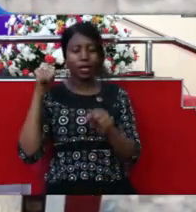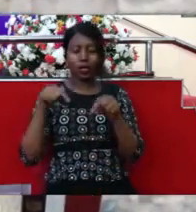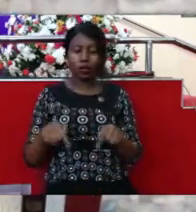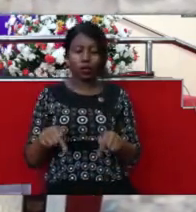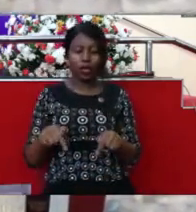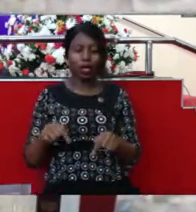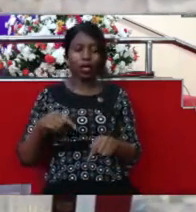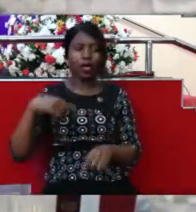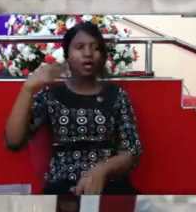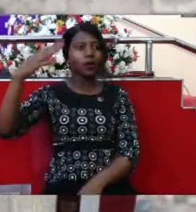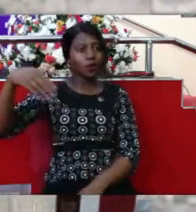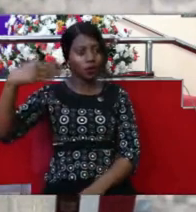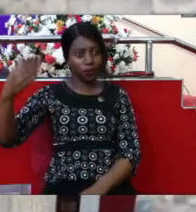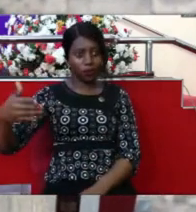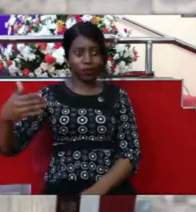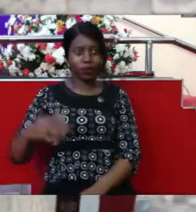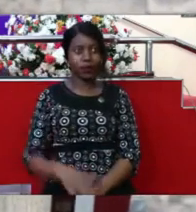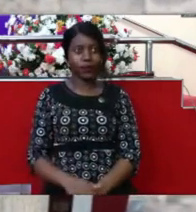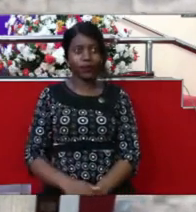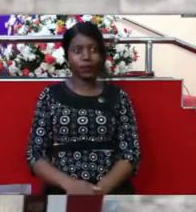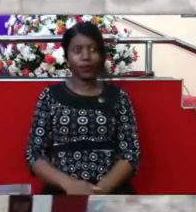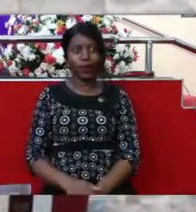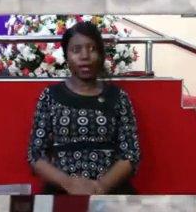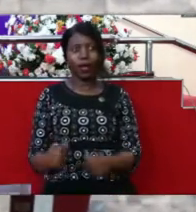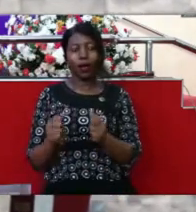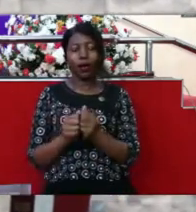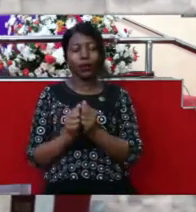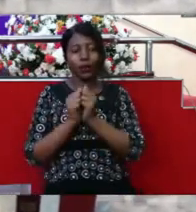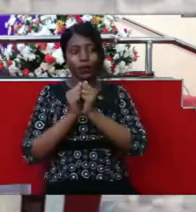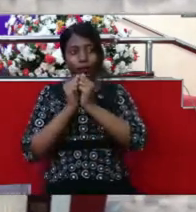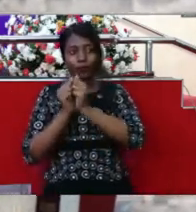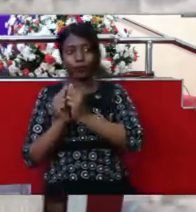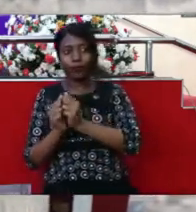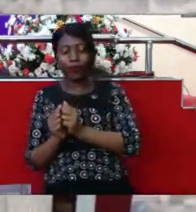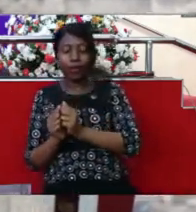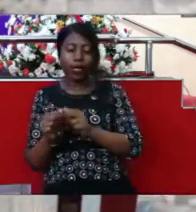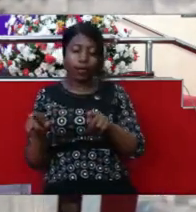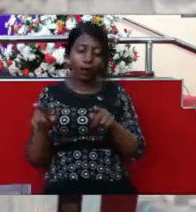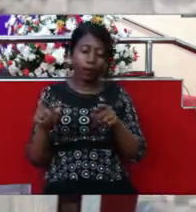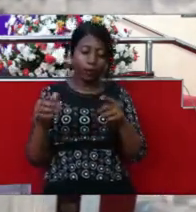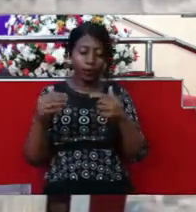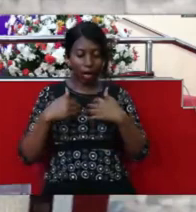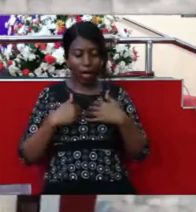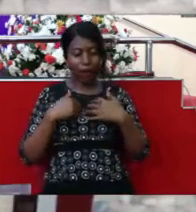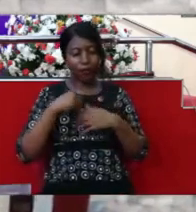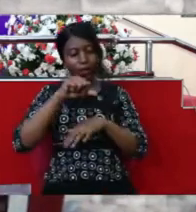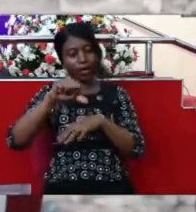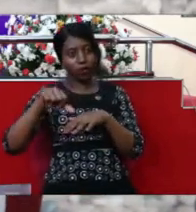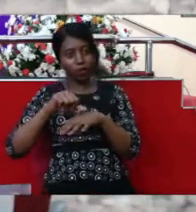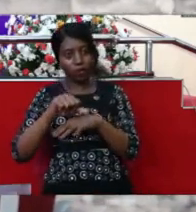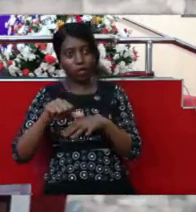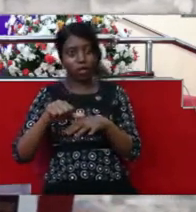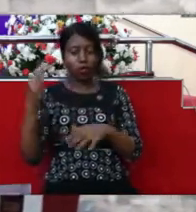and forevermore. Leo na hata milele. With the same mandate to preach the gospel of the kingdom. Tuko na ule wito wa kuhubiri injili ya